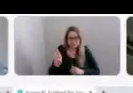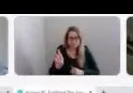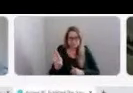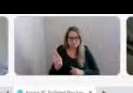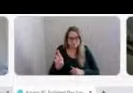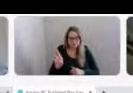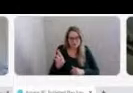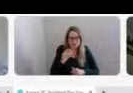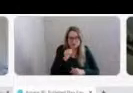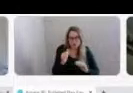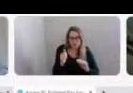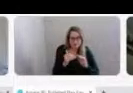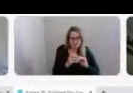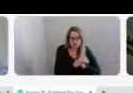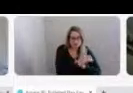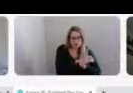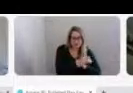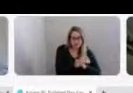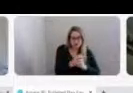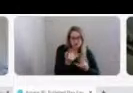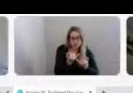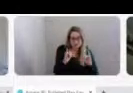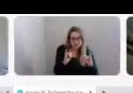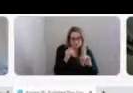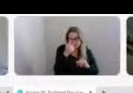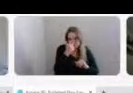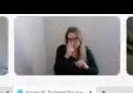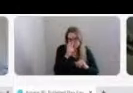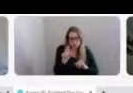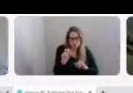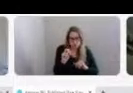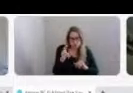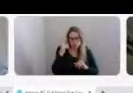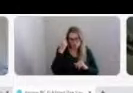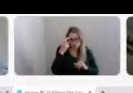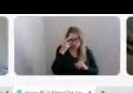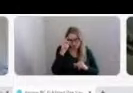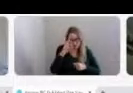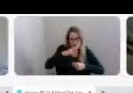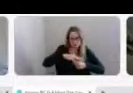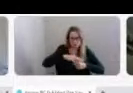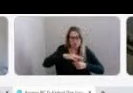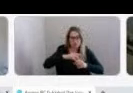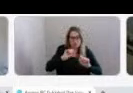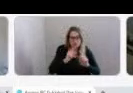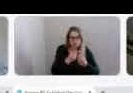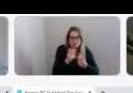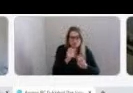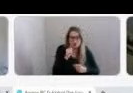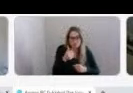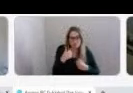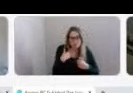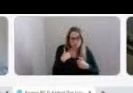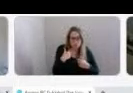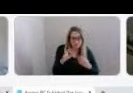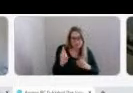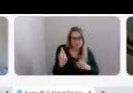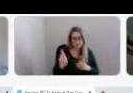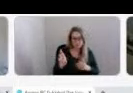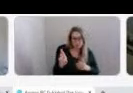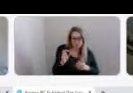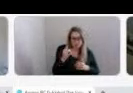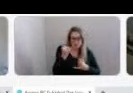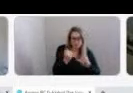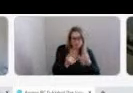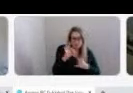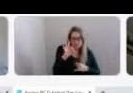democrats and moderate independents because there is no reason for us to vote in a district that would have gone republican in the last nine